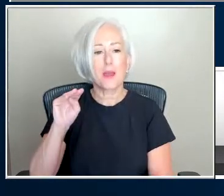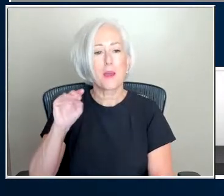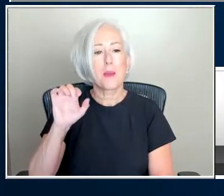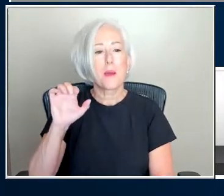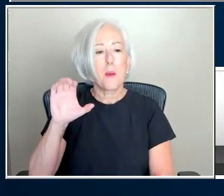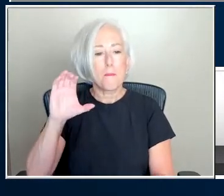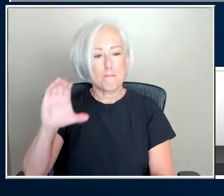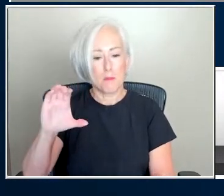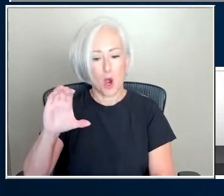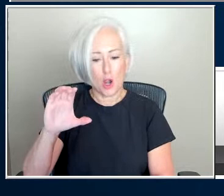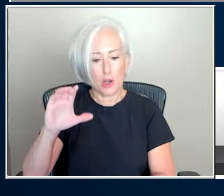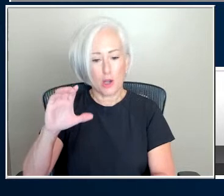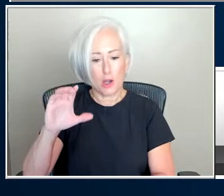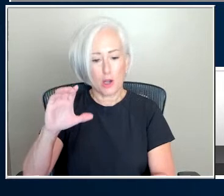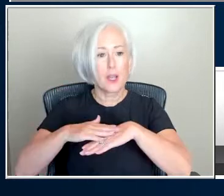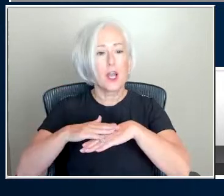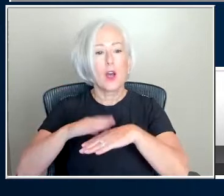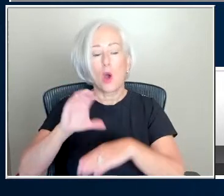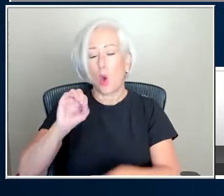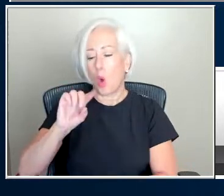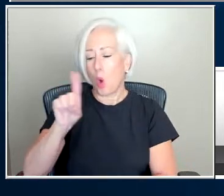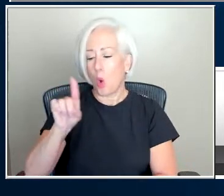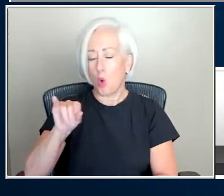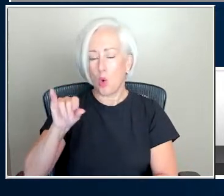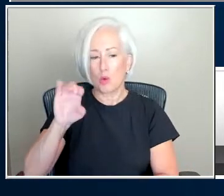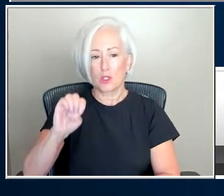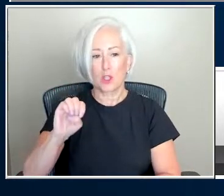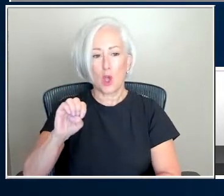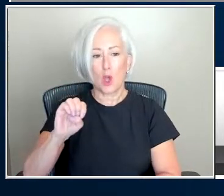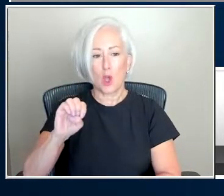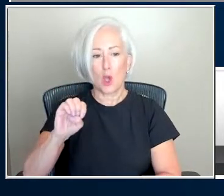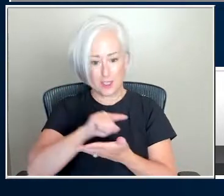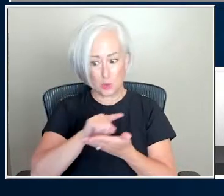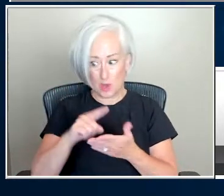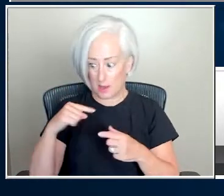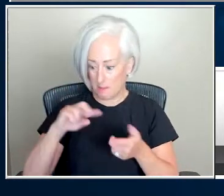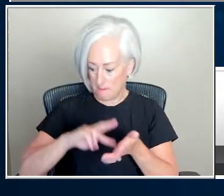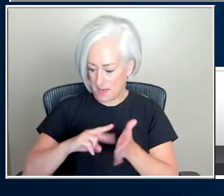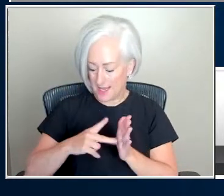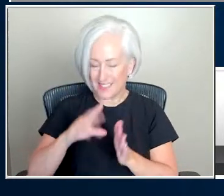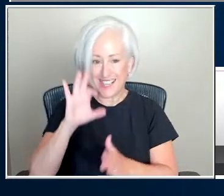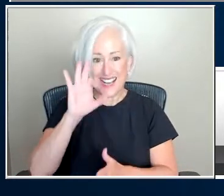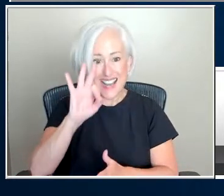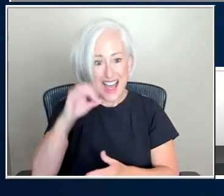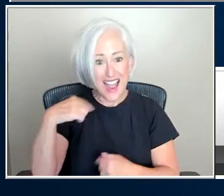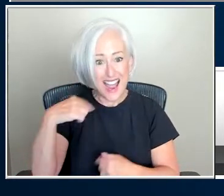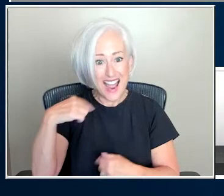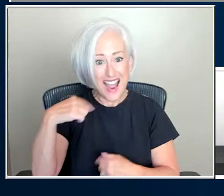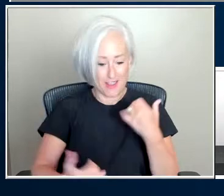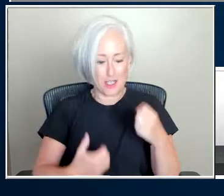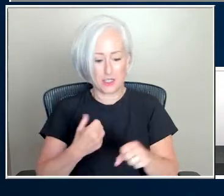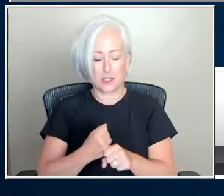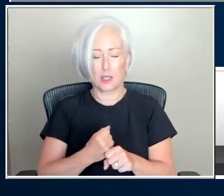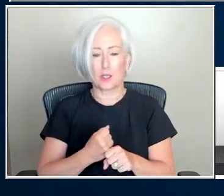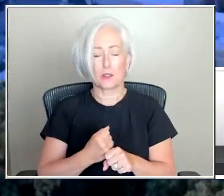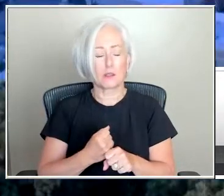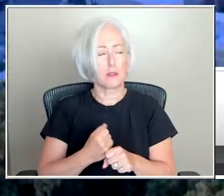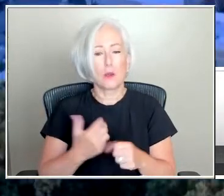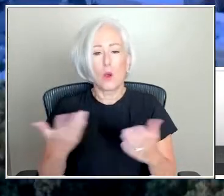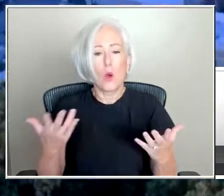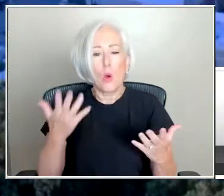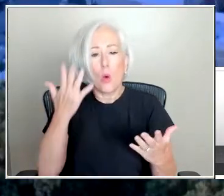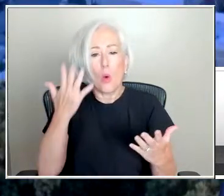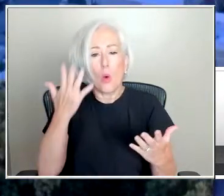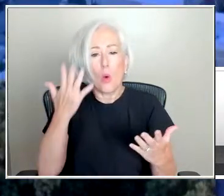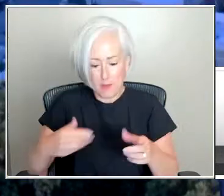twice this week. That makes 9 so far this year. Just first, what's prompting these alerts? This year